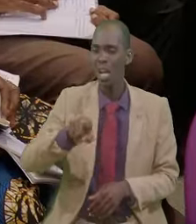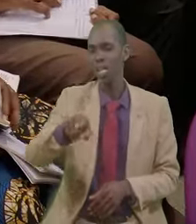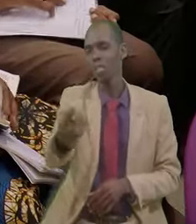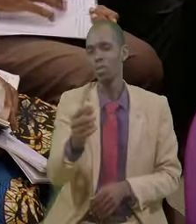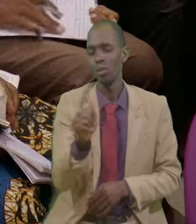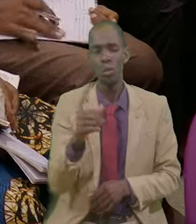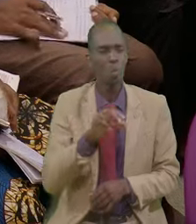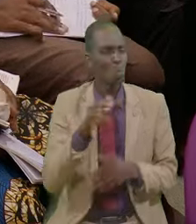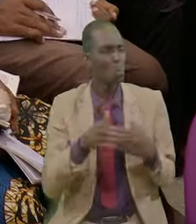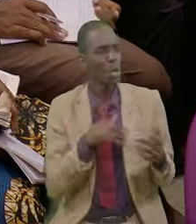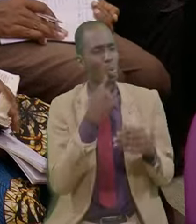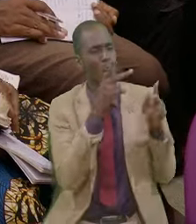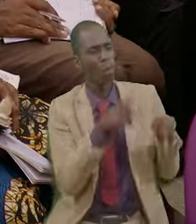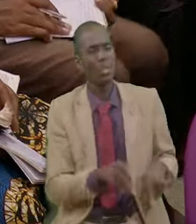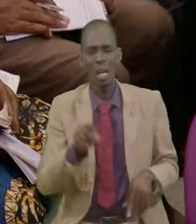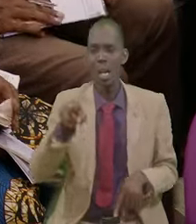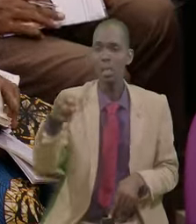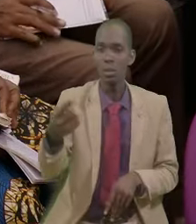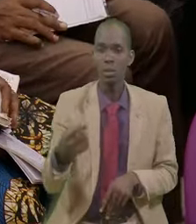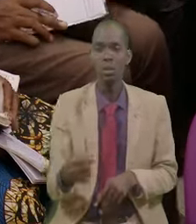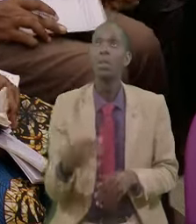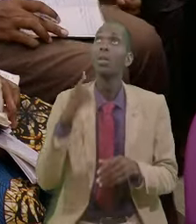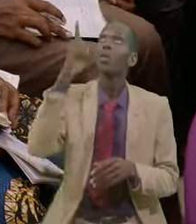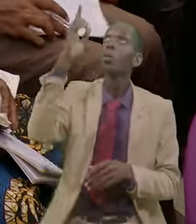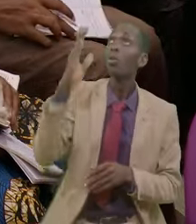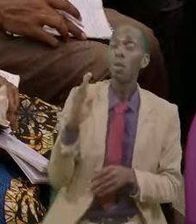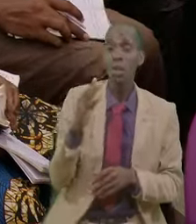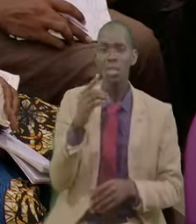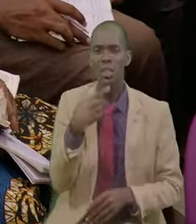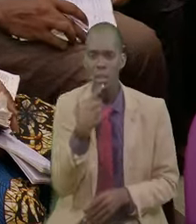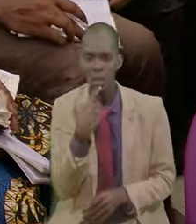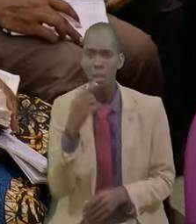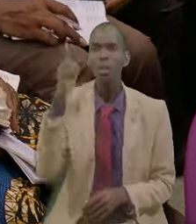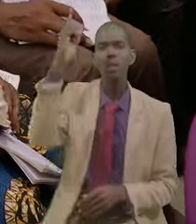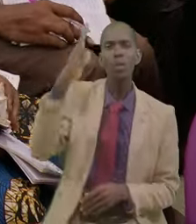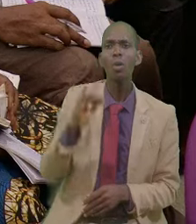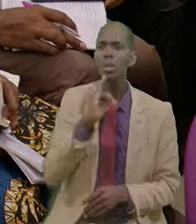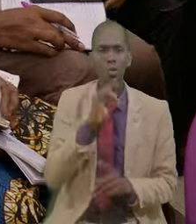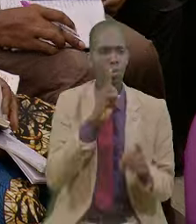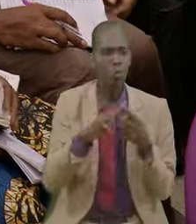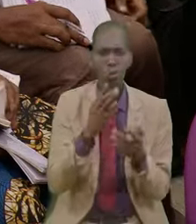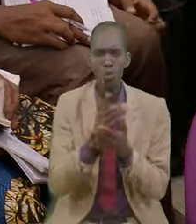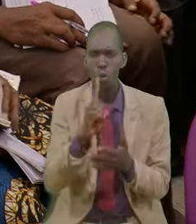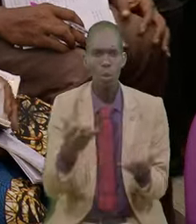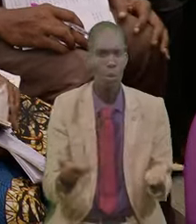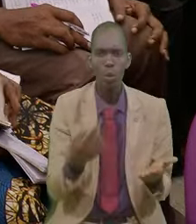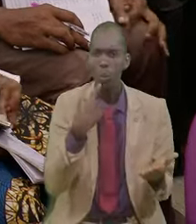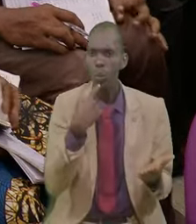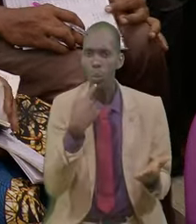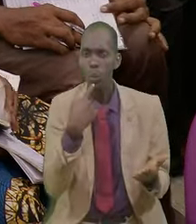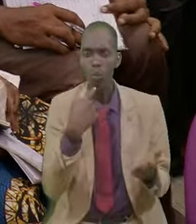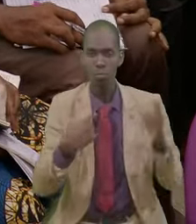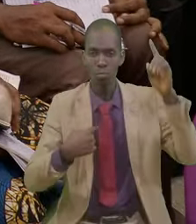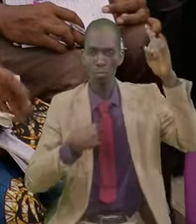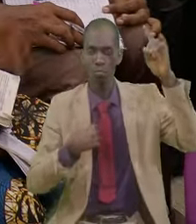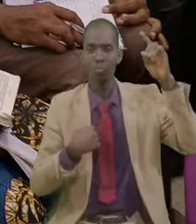is accusing you, God says, he's talking to somebody there. God says, he's talking to somebody there. I